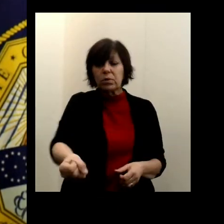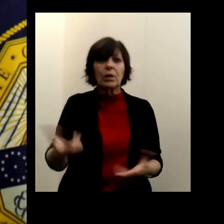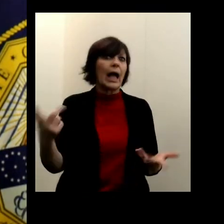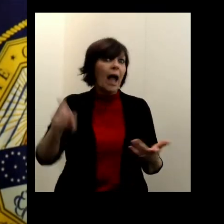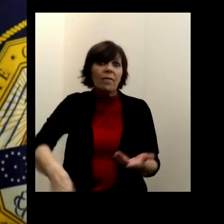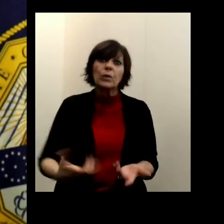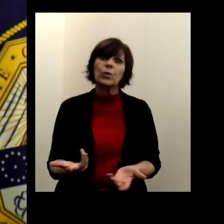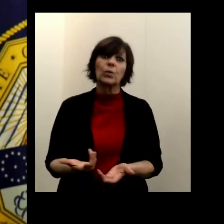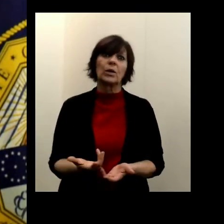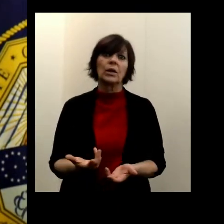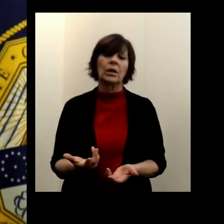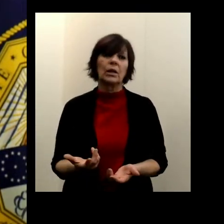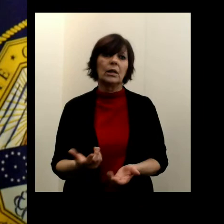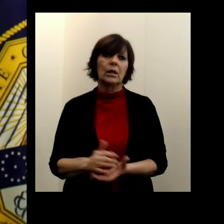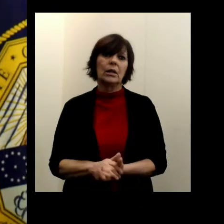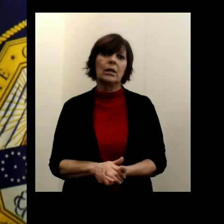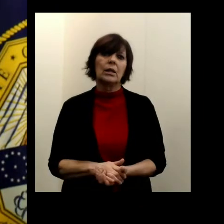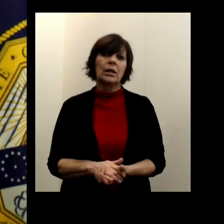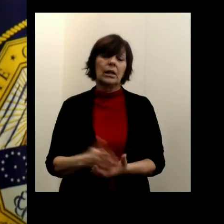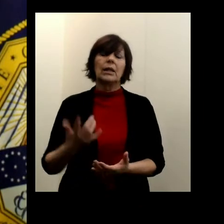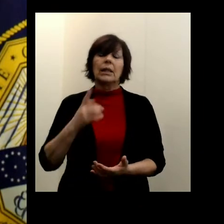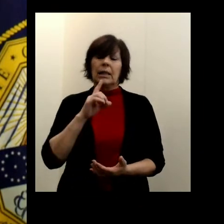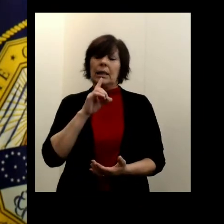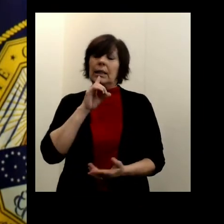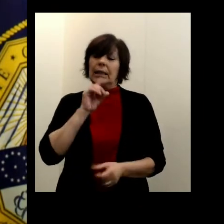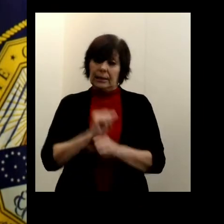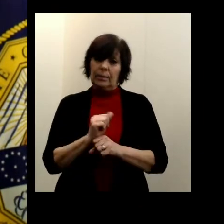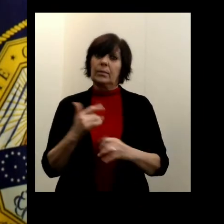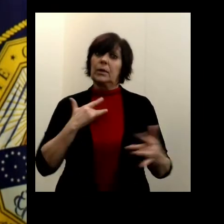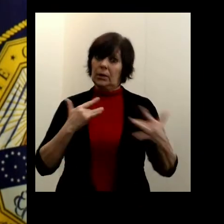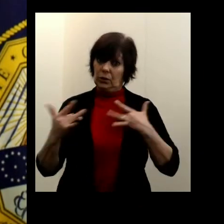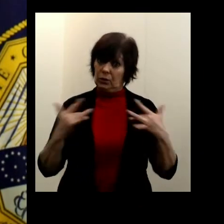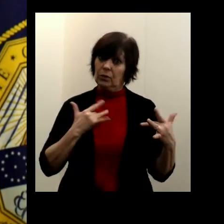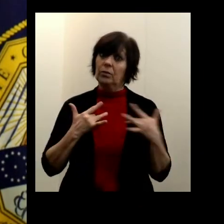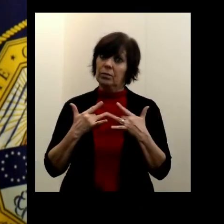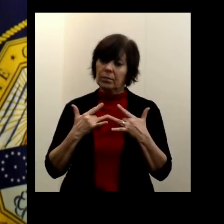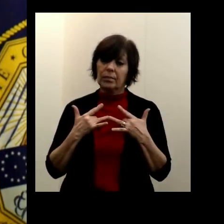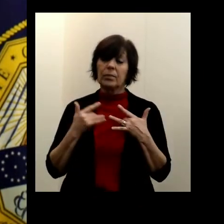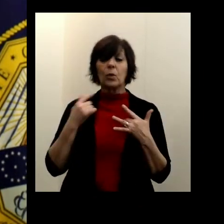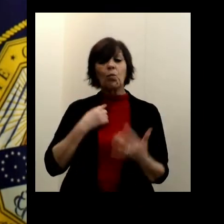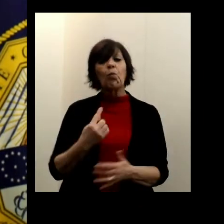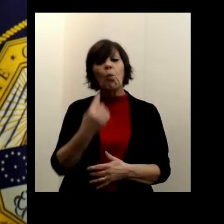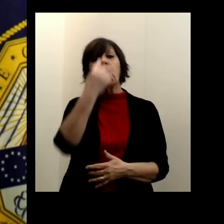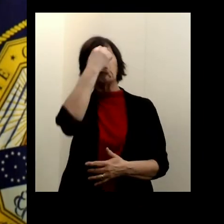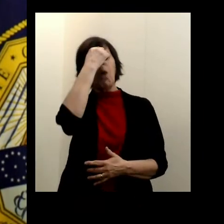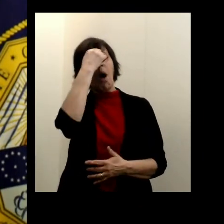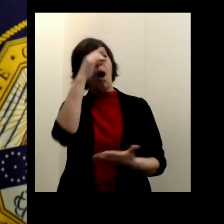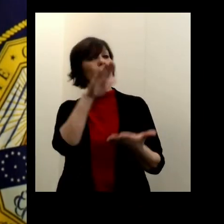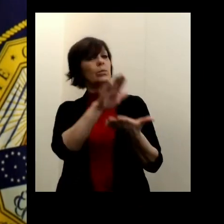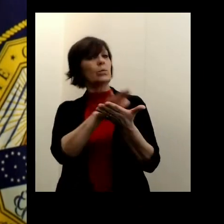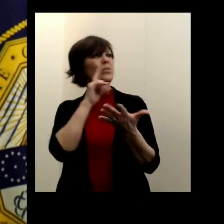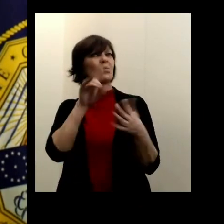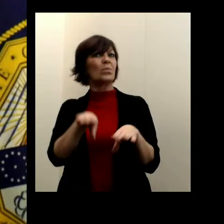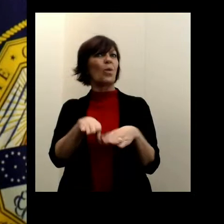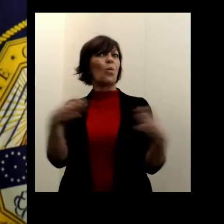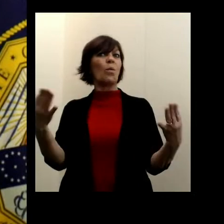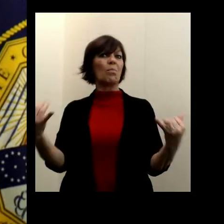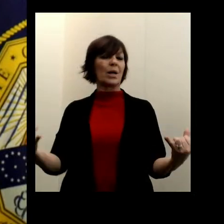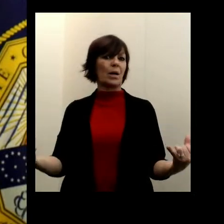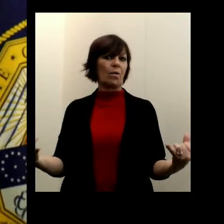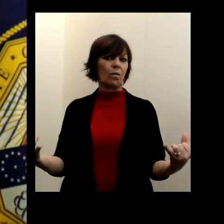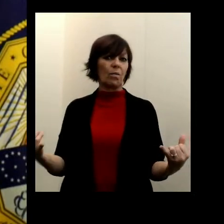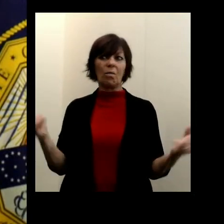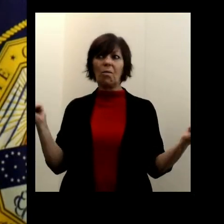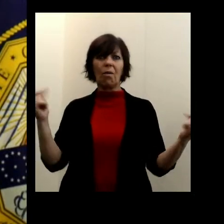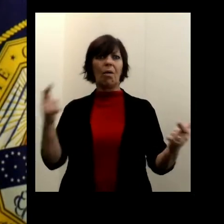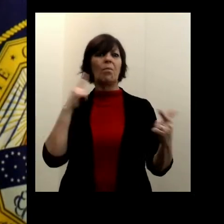home because they're not in school. It is a legitimate concern. We thought that the schools would be open. All of them would